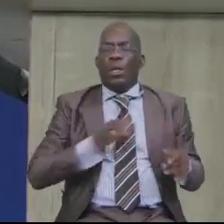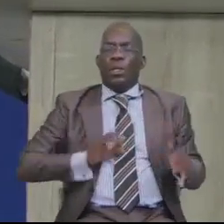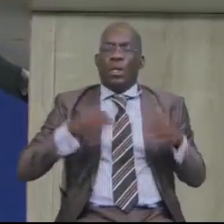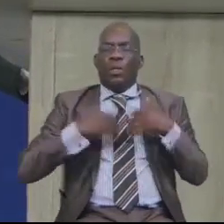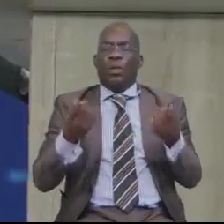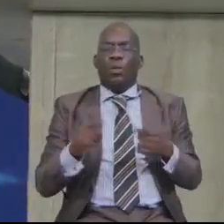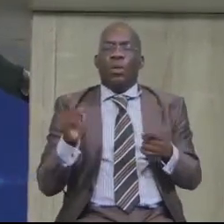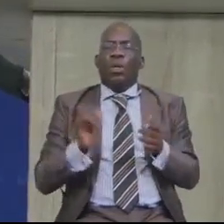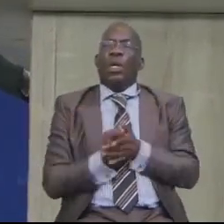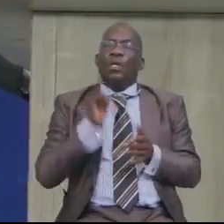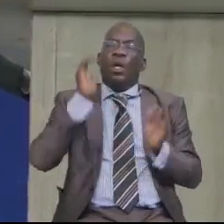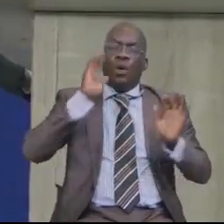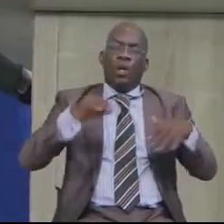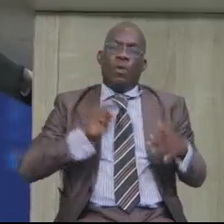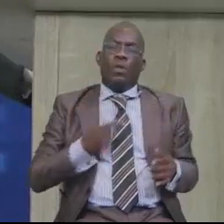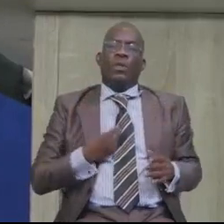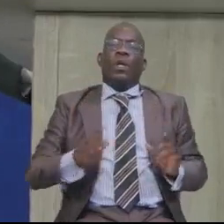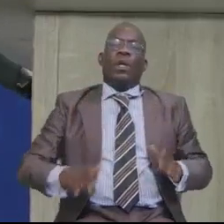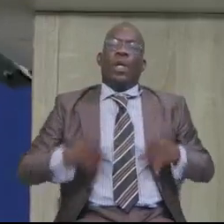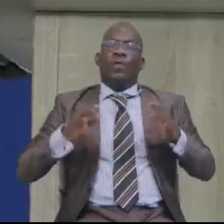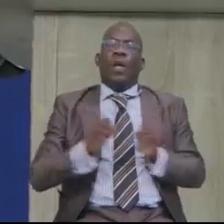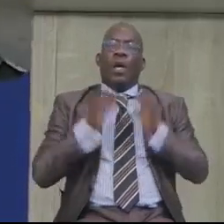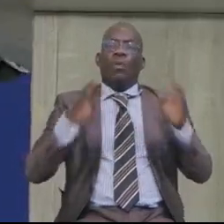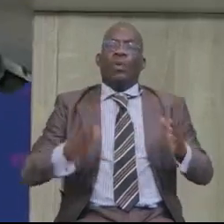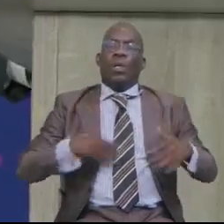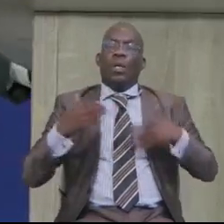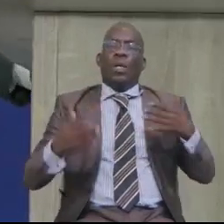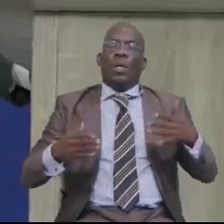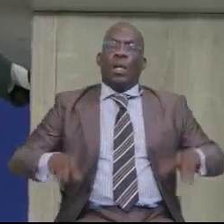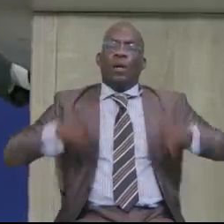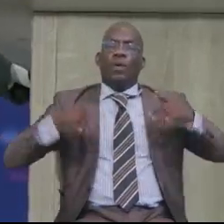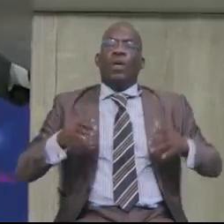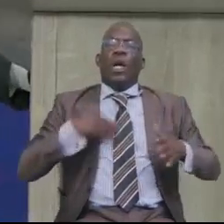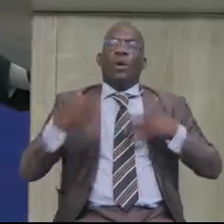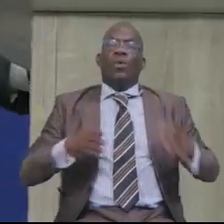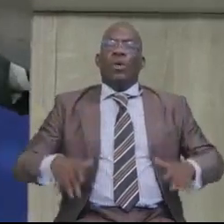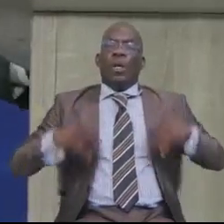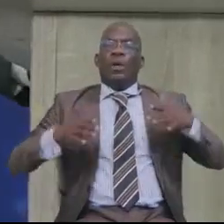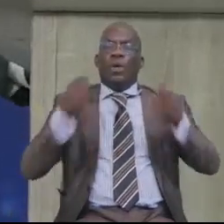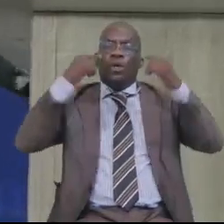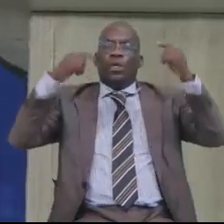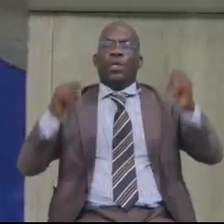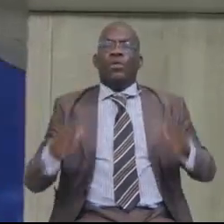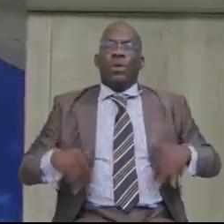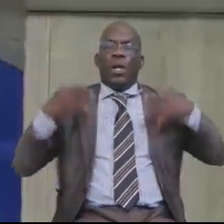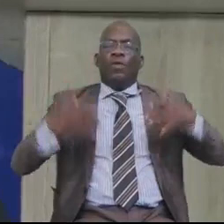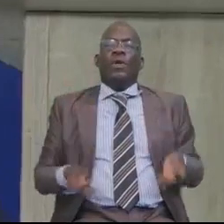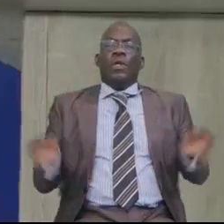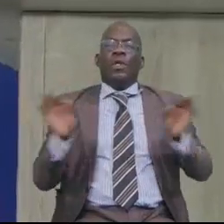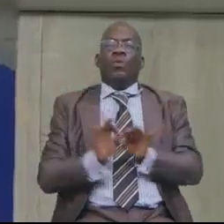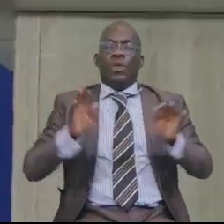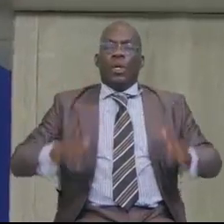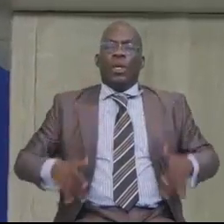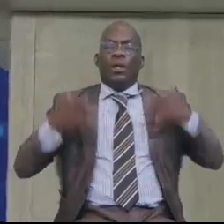life, excited life, joyful life, successful life, significant life.